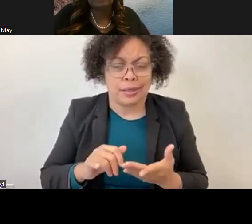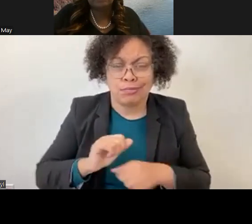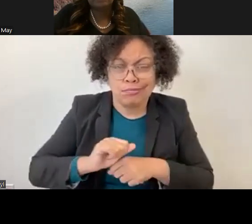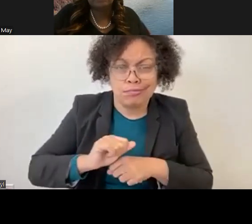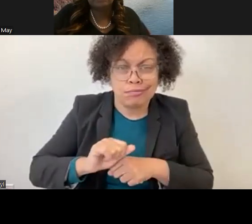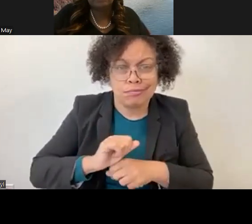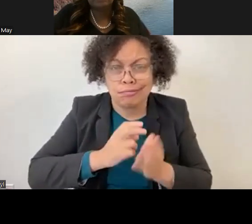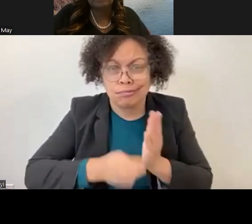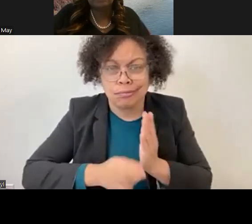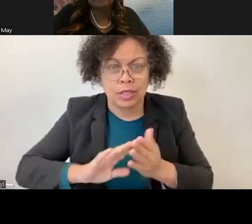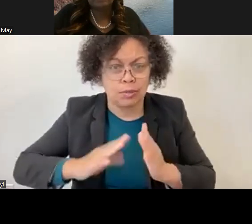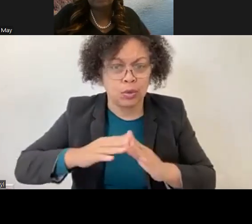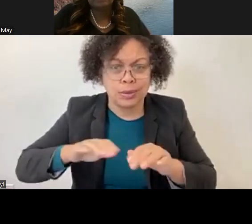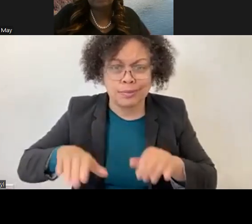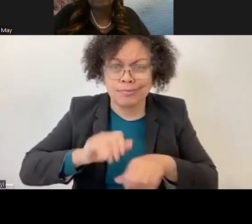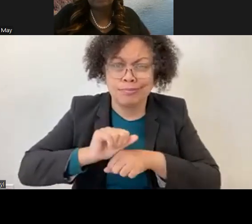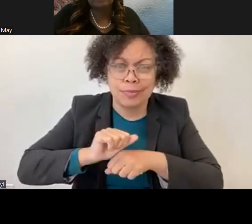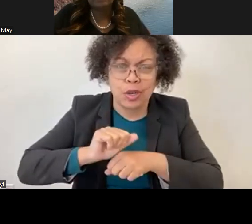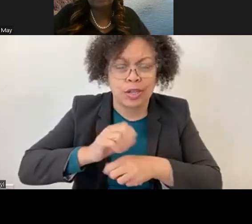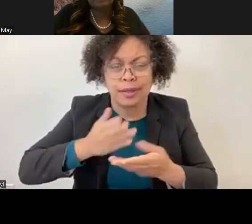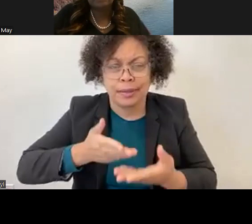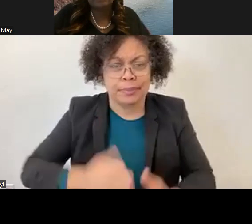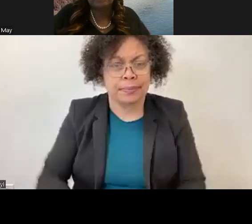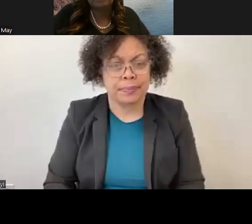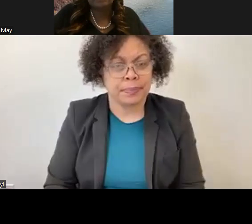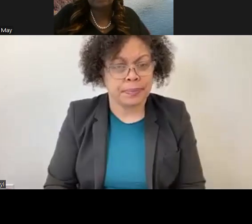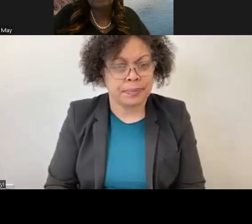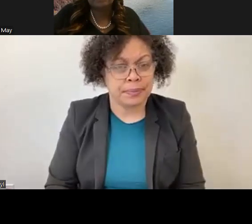line doing that community engaged work?